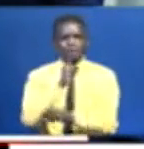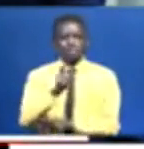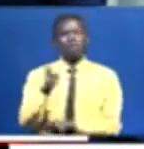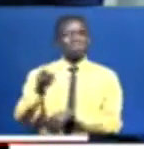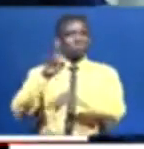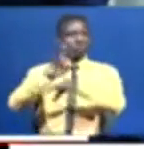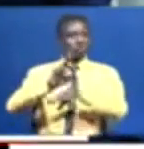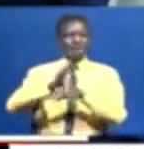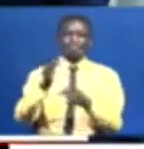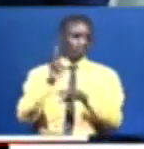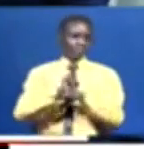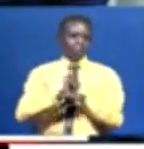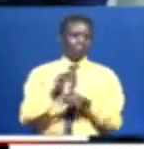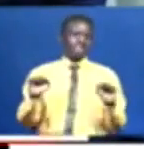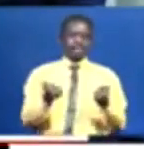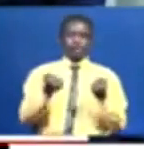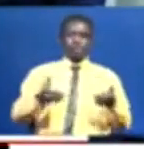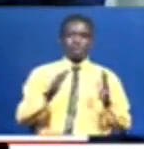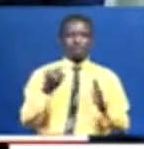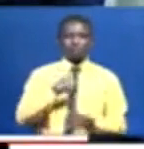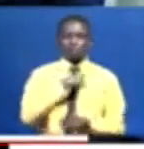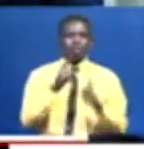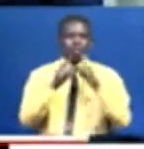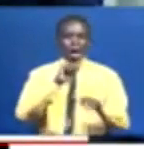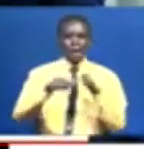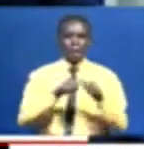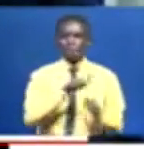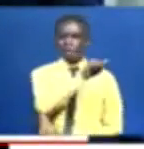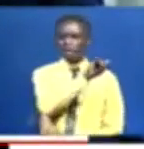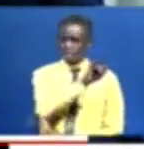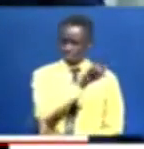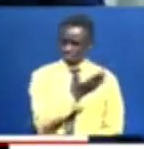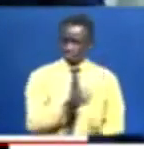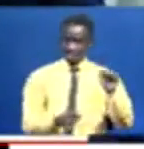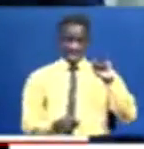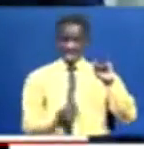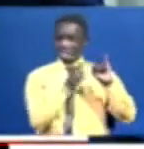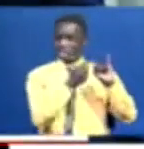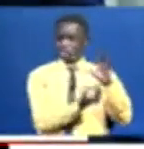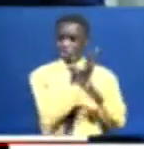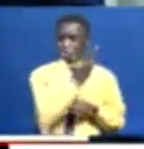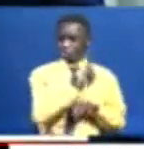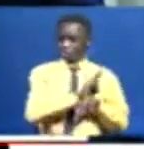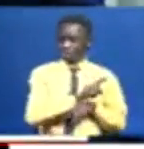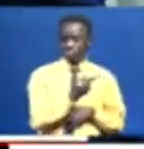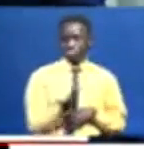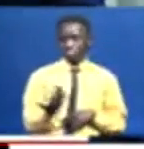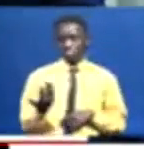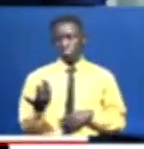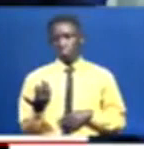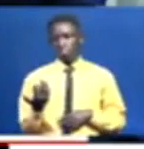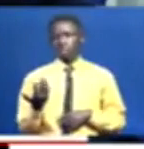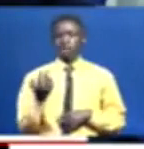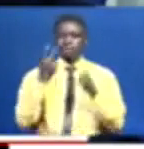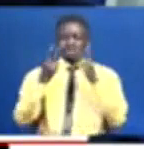safe manner. We talked of artificial intelligence, the growing use of it. I see regulators